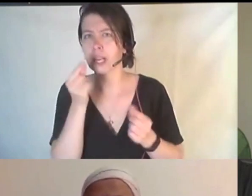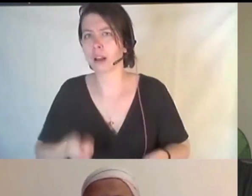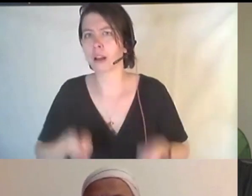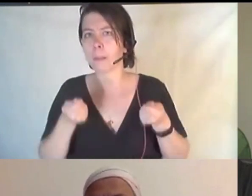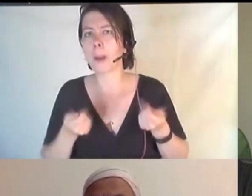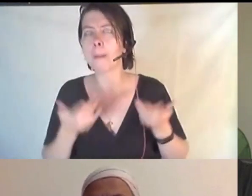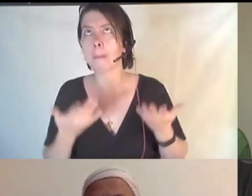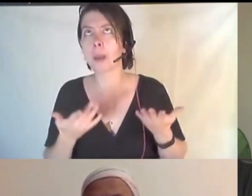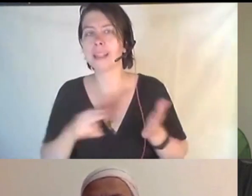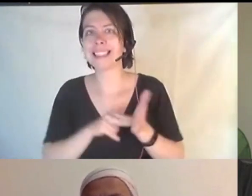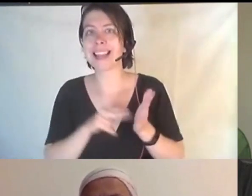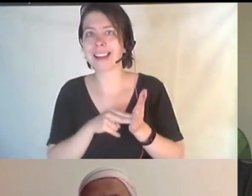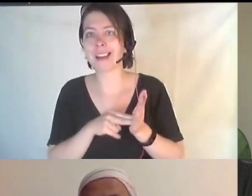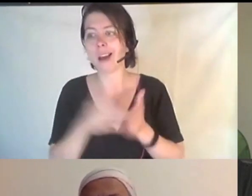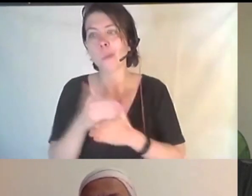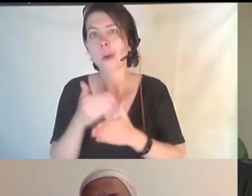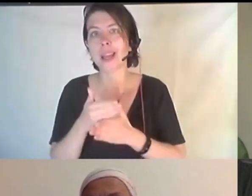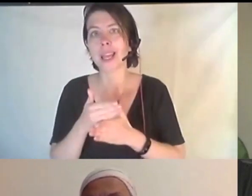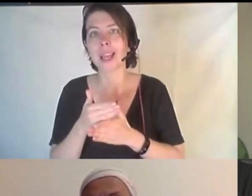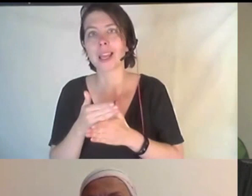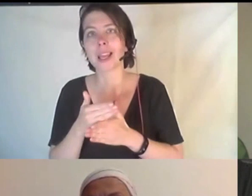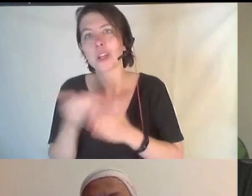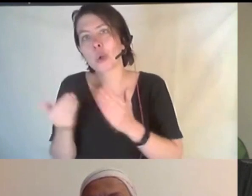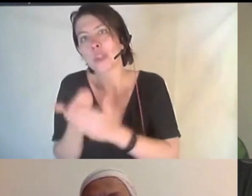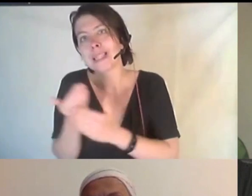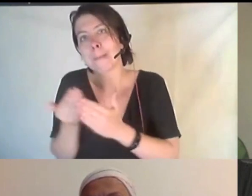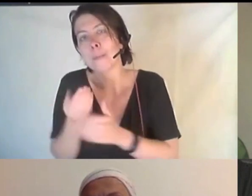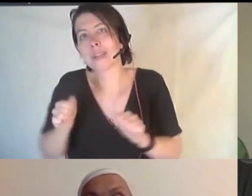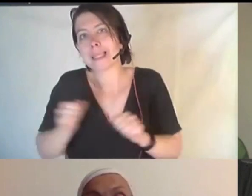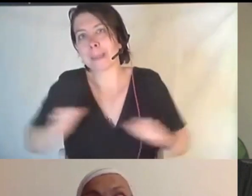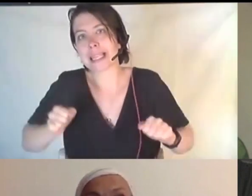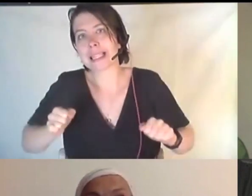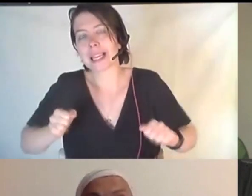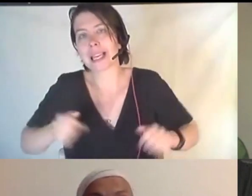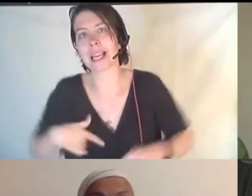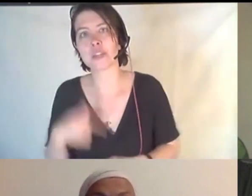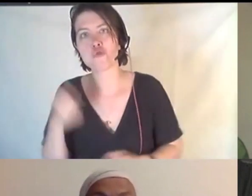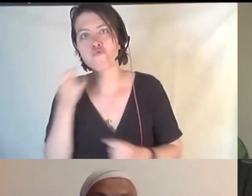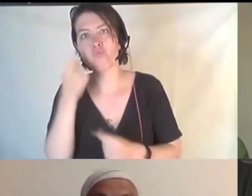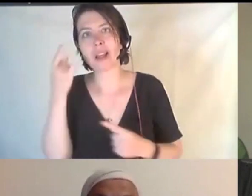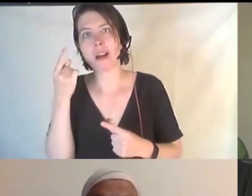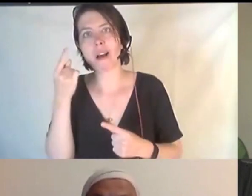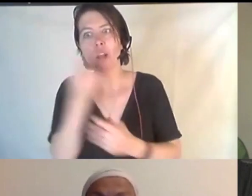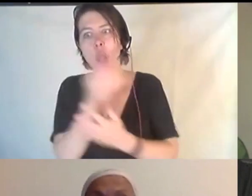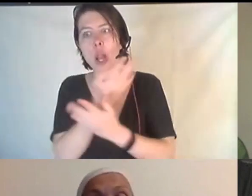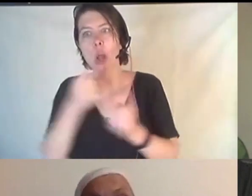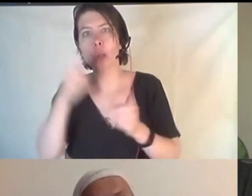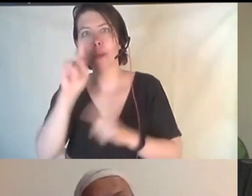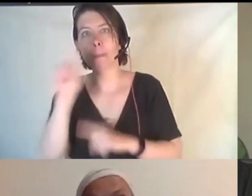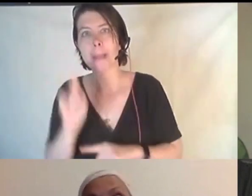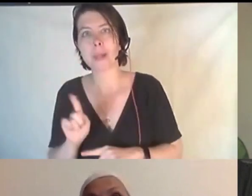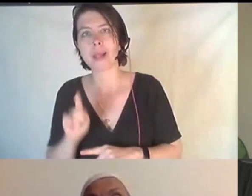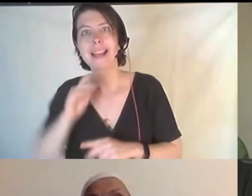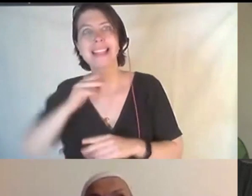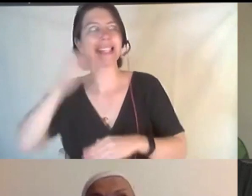spaces, engaging people's response to it, and you really realise how many people generally in the world don't encounter somebody with a more